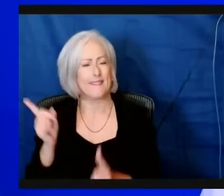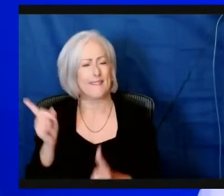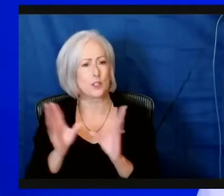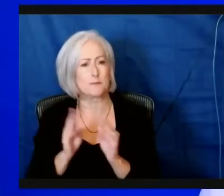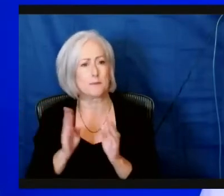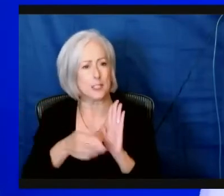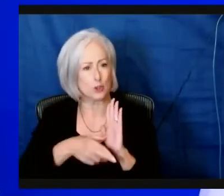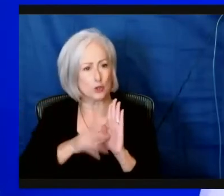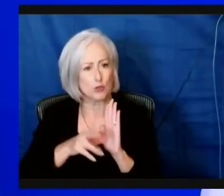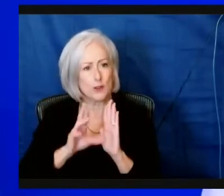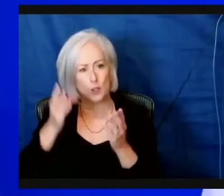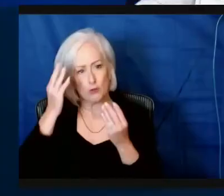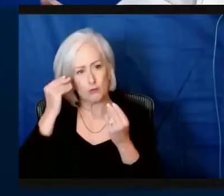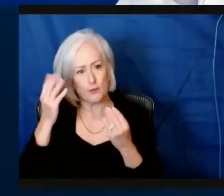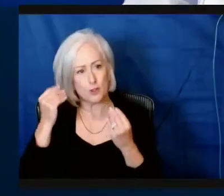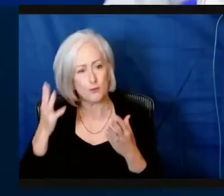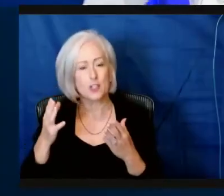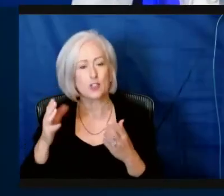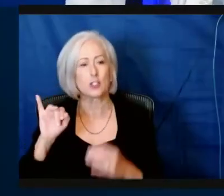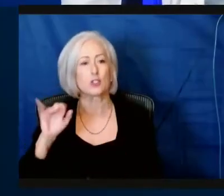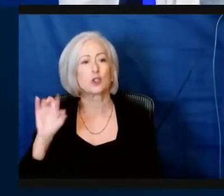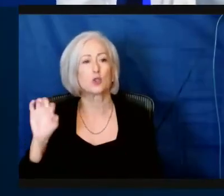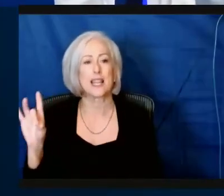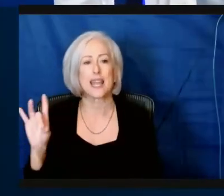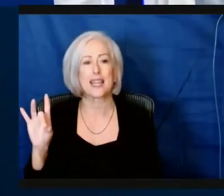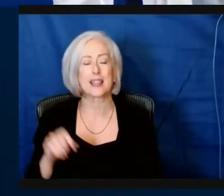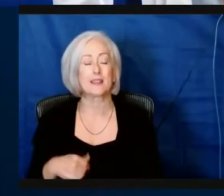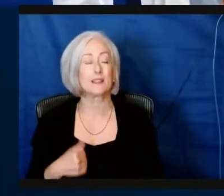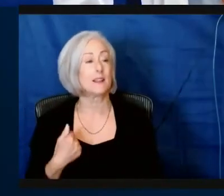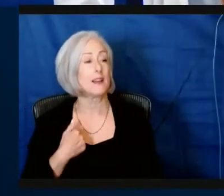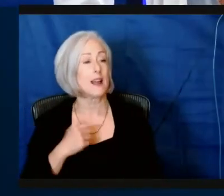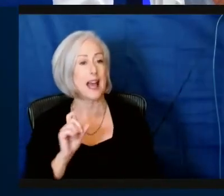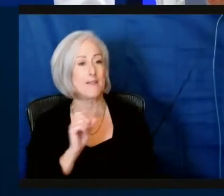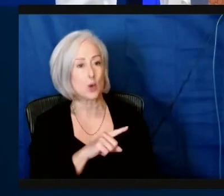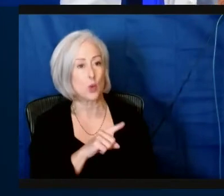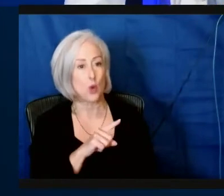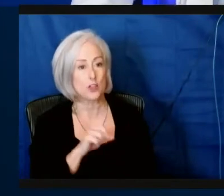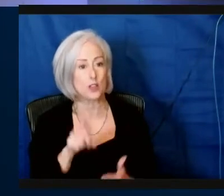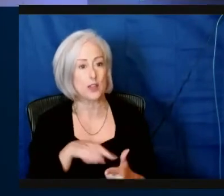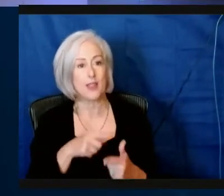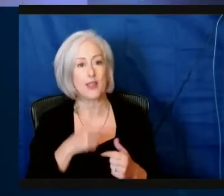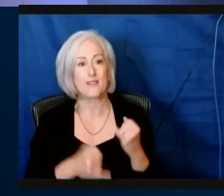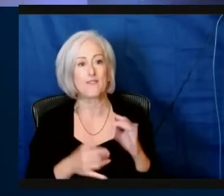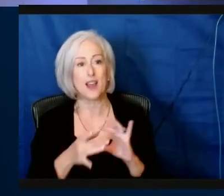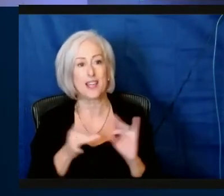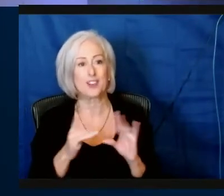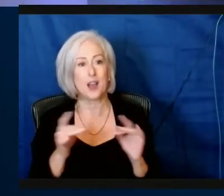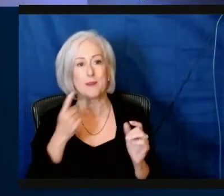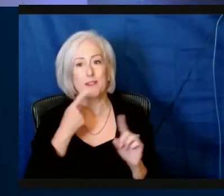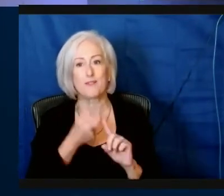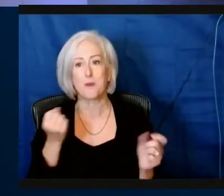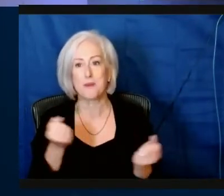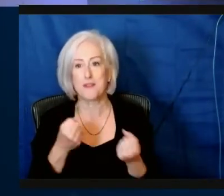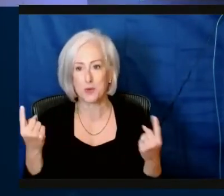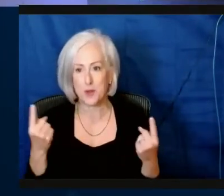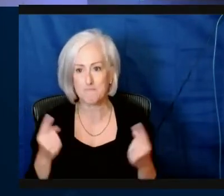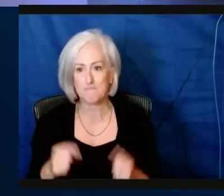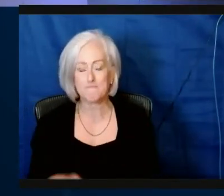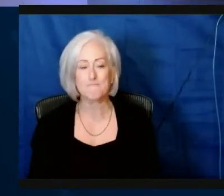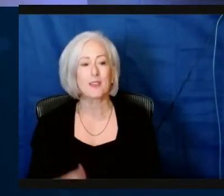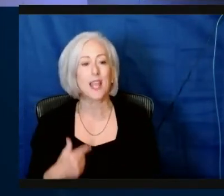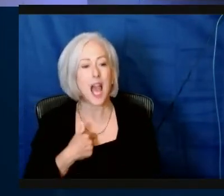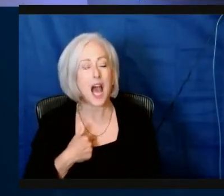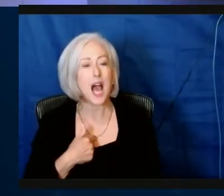find out soon how that goes. Okay, so I have a question, and then we need a final comment from all of our guests today. First of all, I love space, the